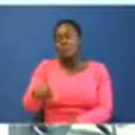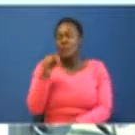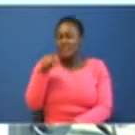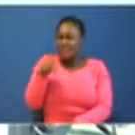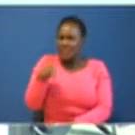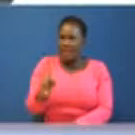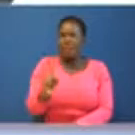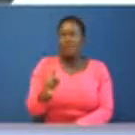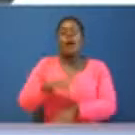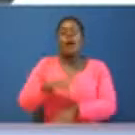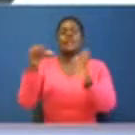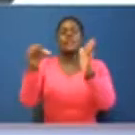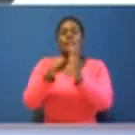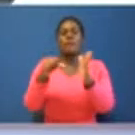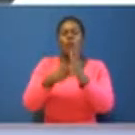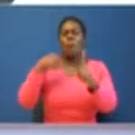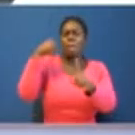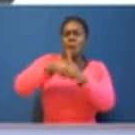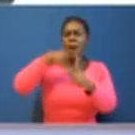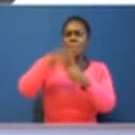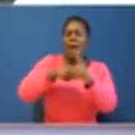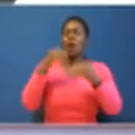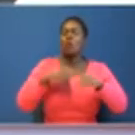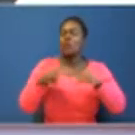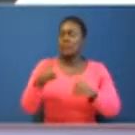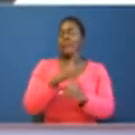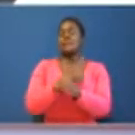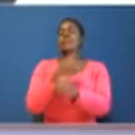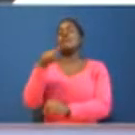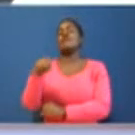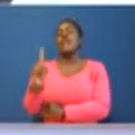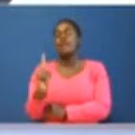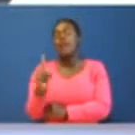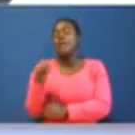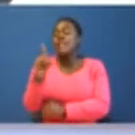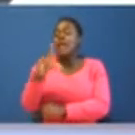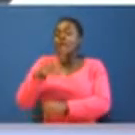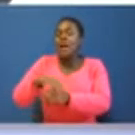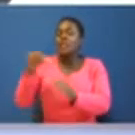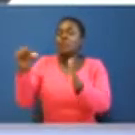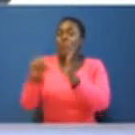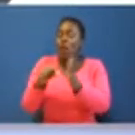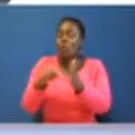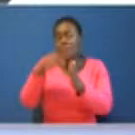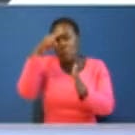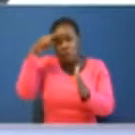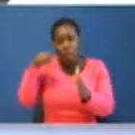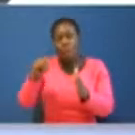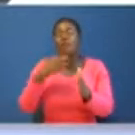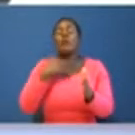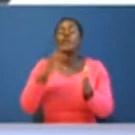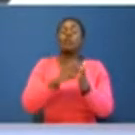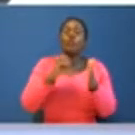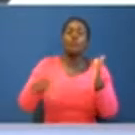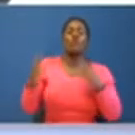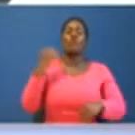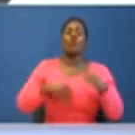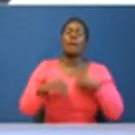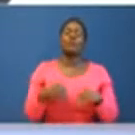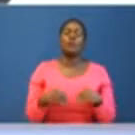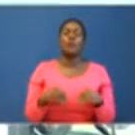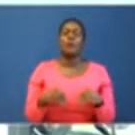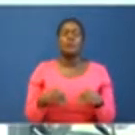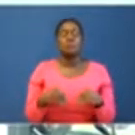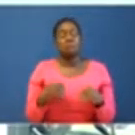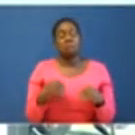he he got in trouble for corruption that that is his defense that the cartels ganged up against actually looking for a seat in another county as we